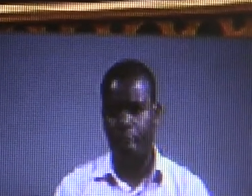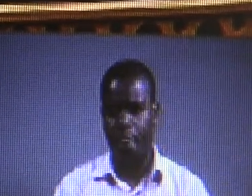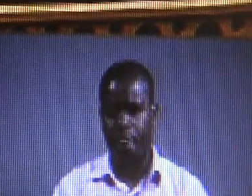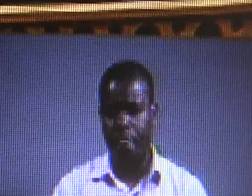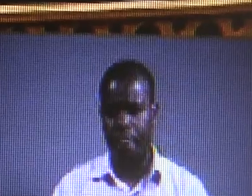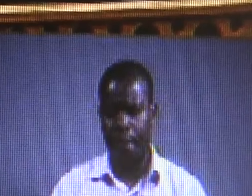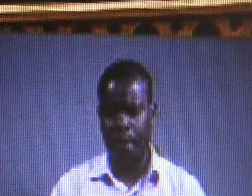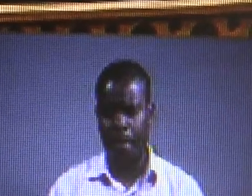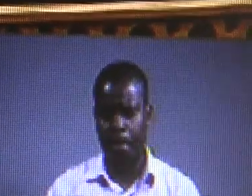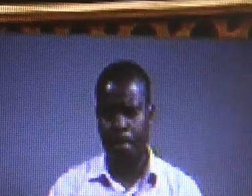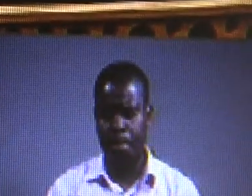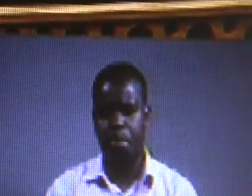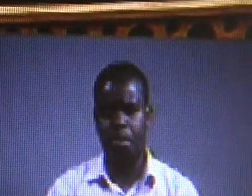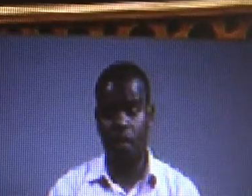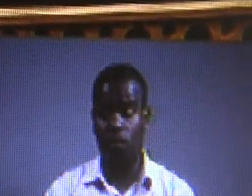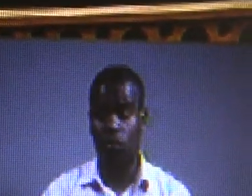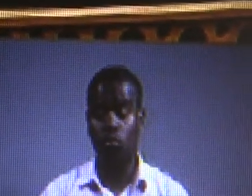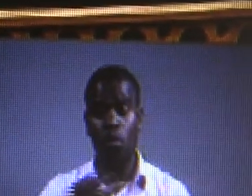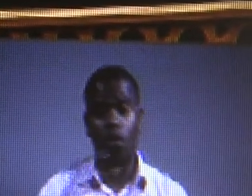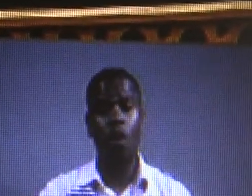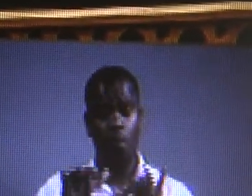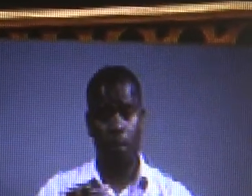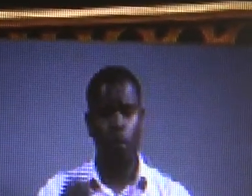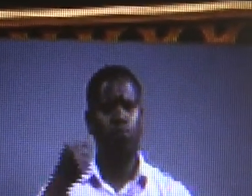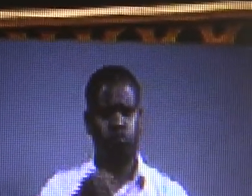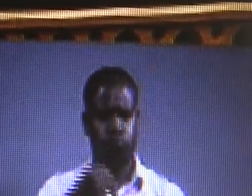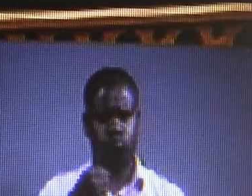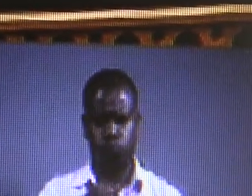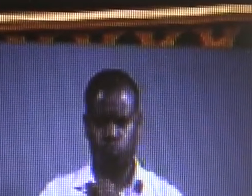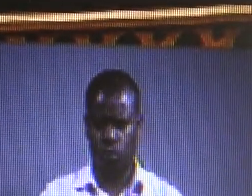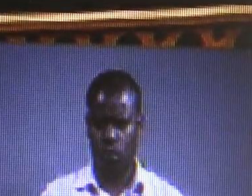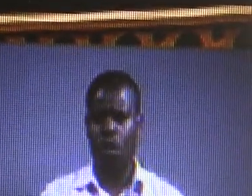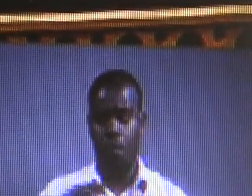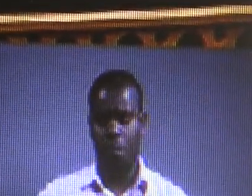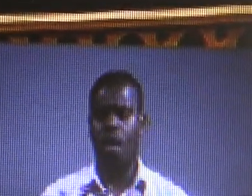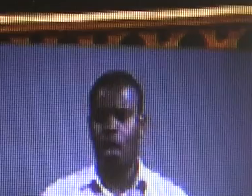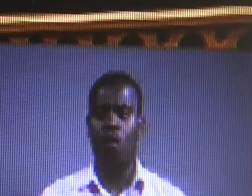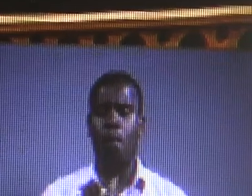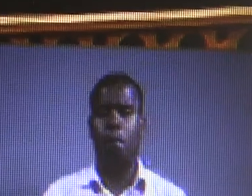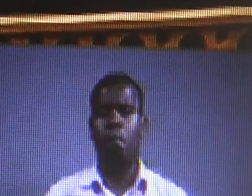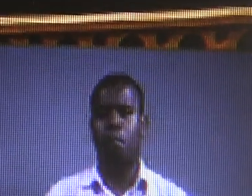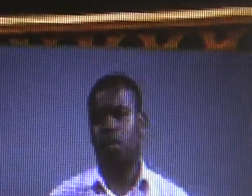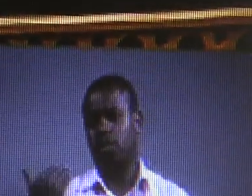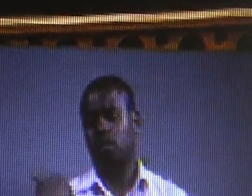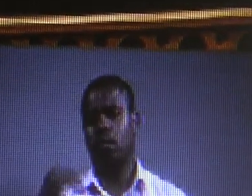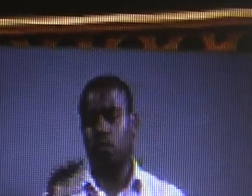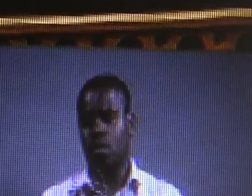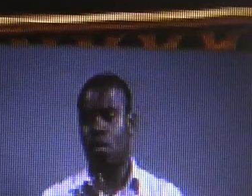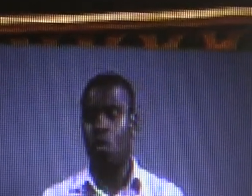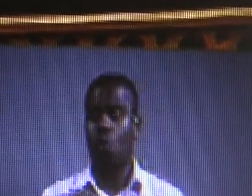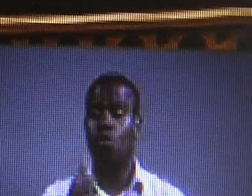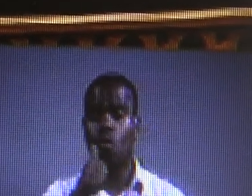the blood and tears of the suffering people of South Africa. I have published yesterday, and I will be introducing